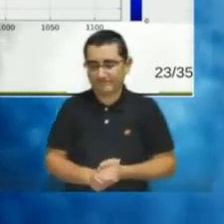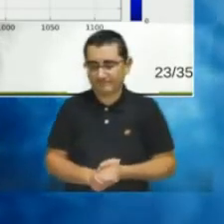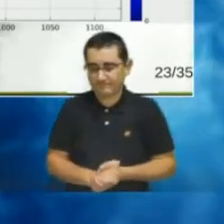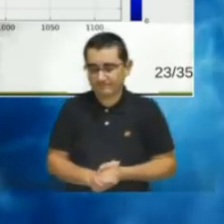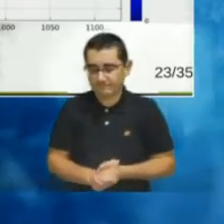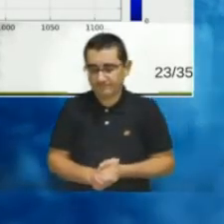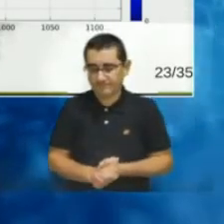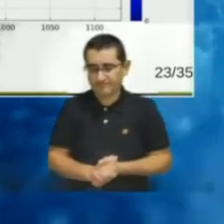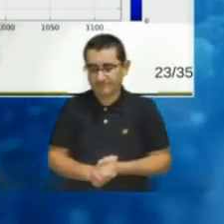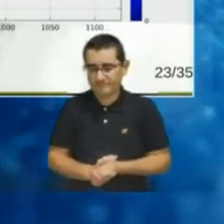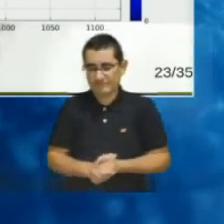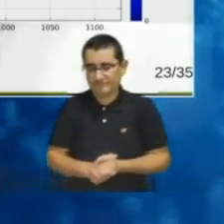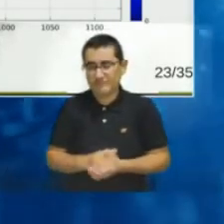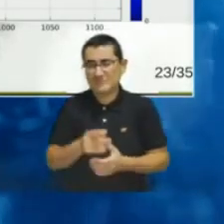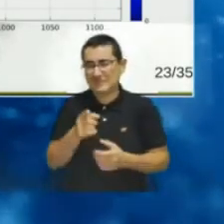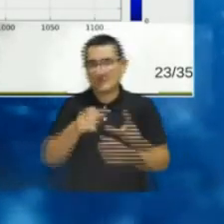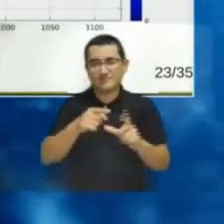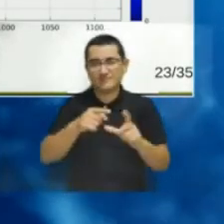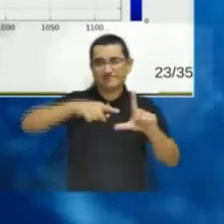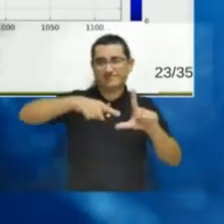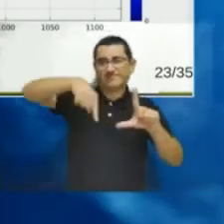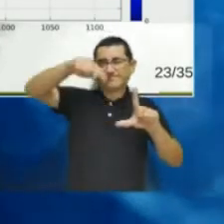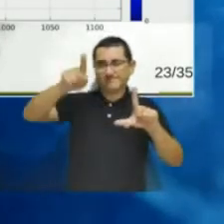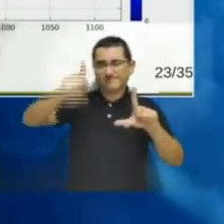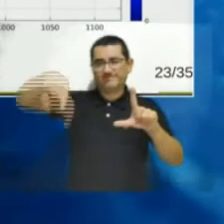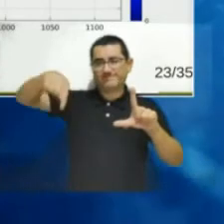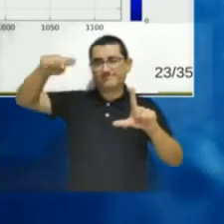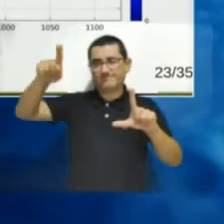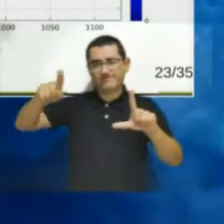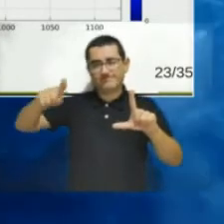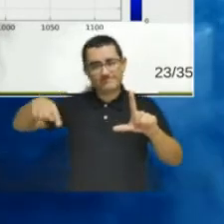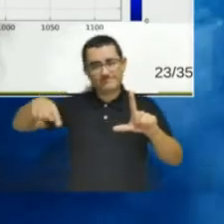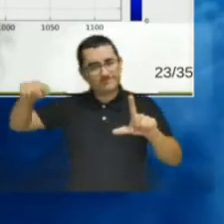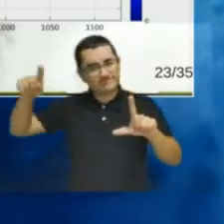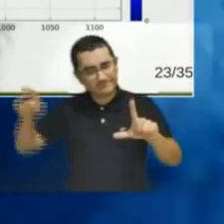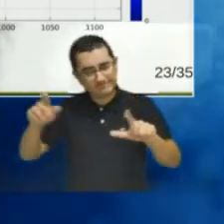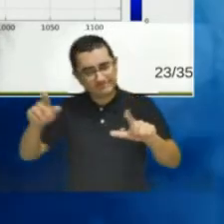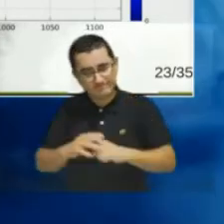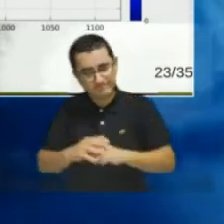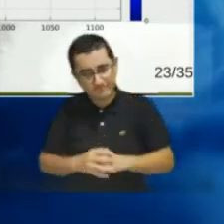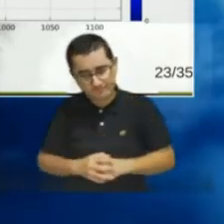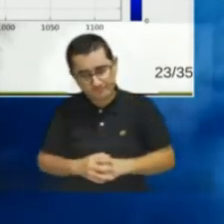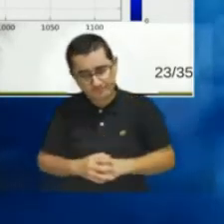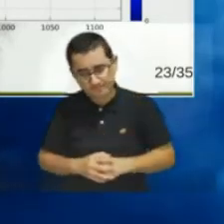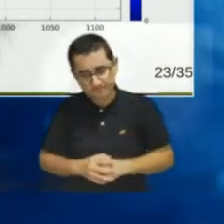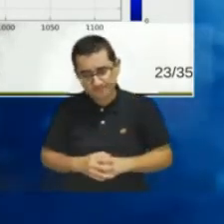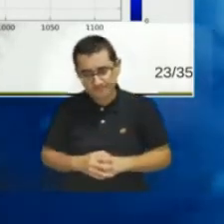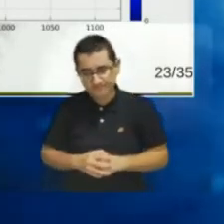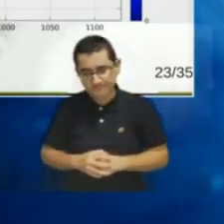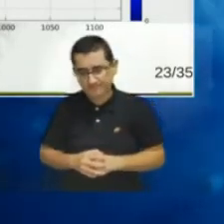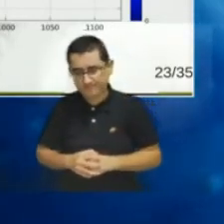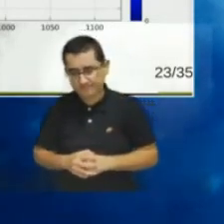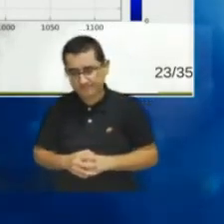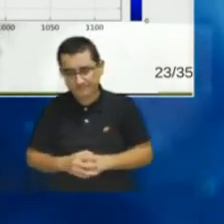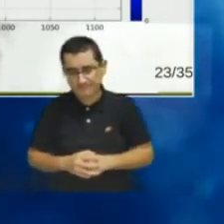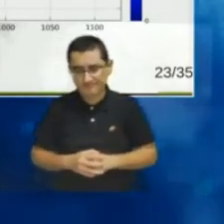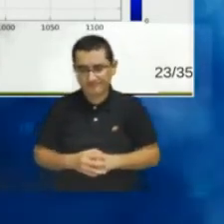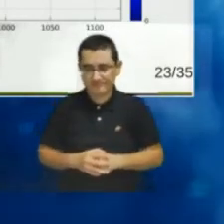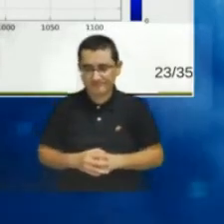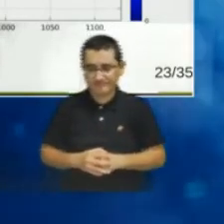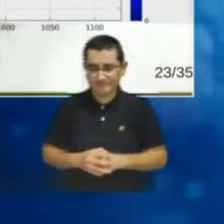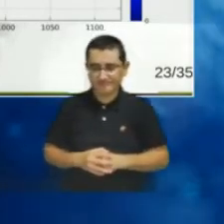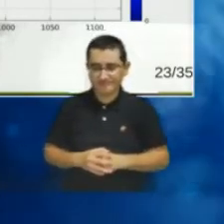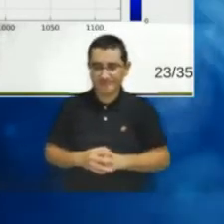and then actually have to see to use the probe that we had before. It's actually based on optical technology, which minimizes